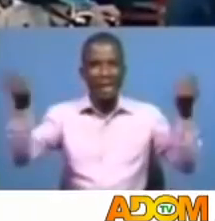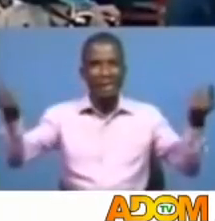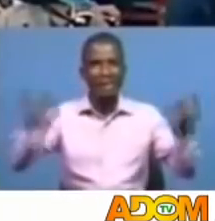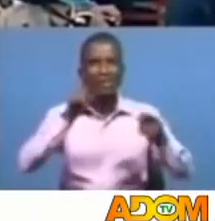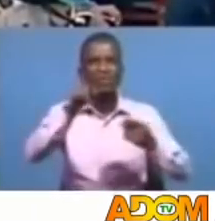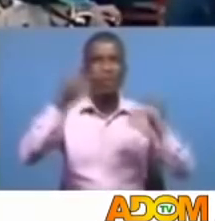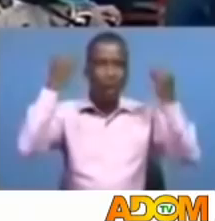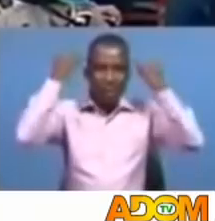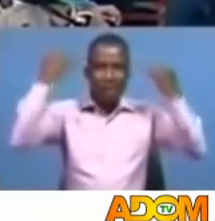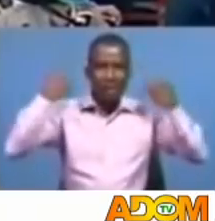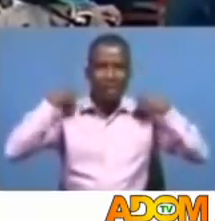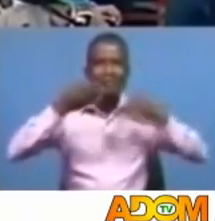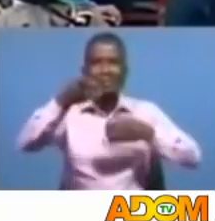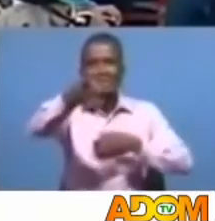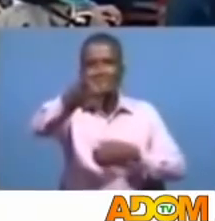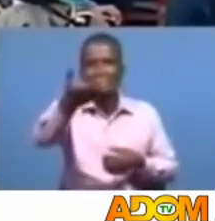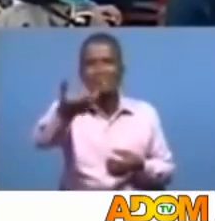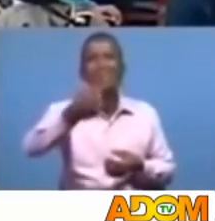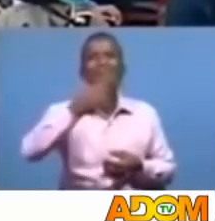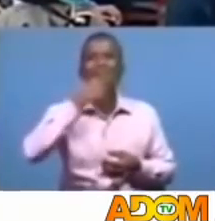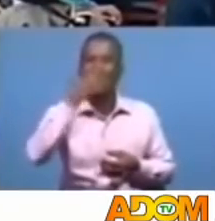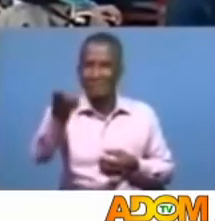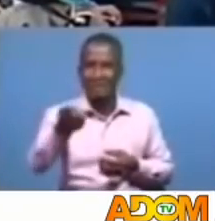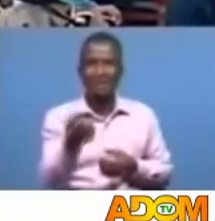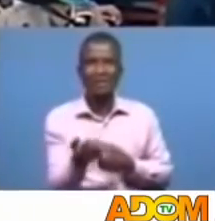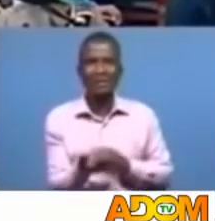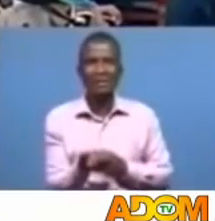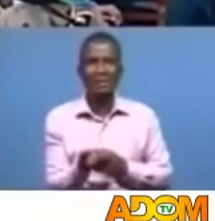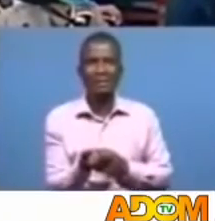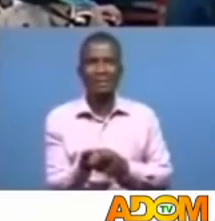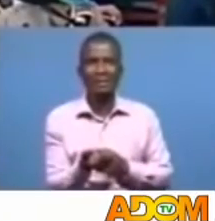said, effectively, yes,